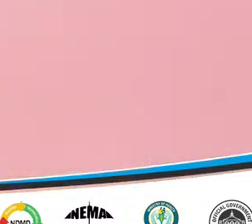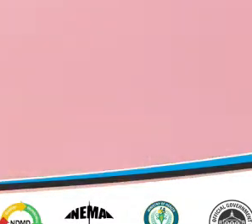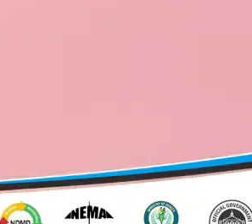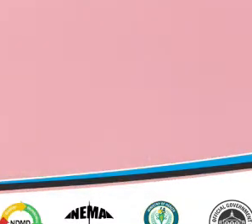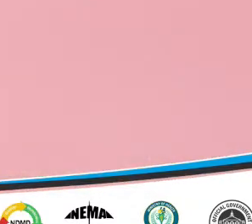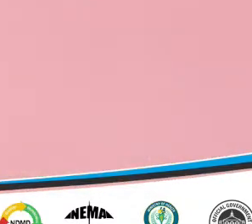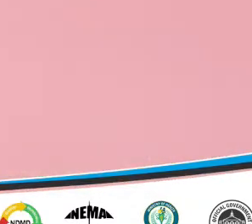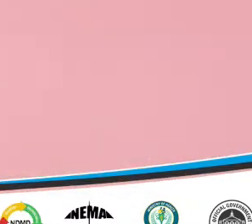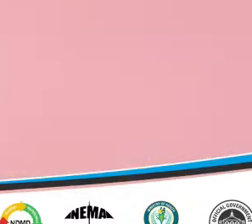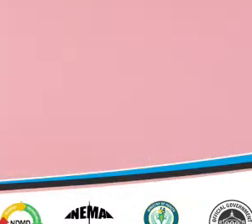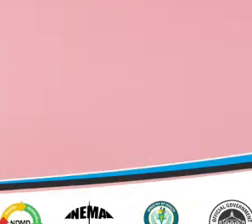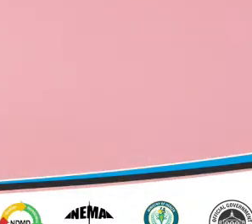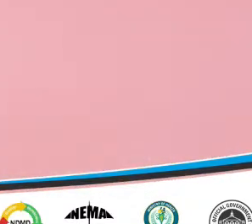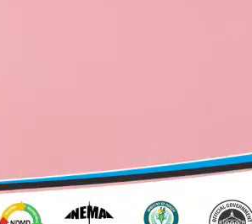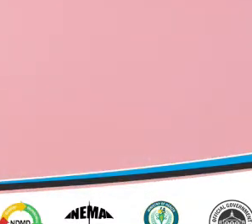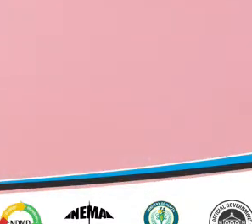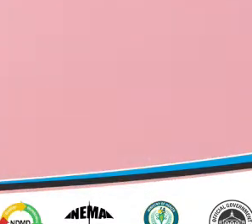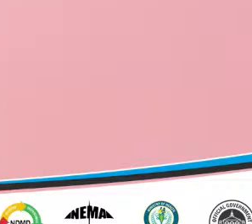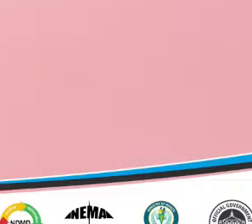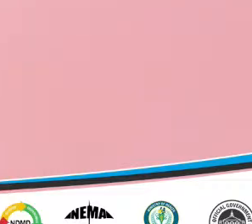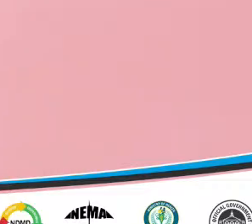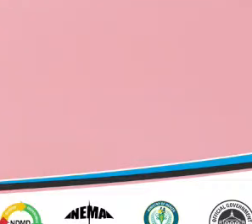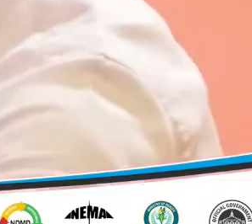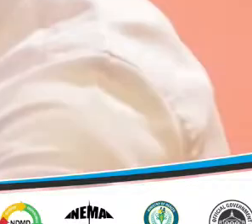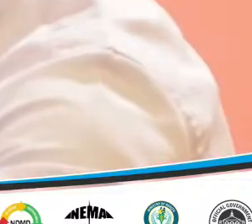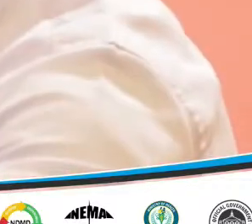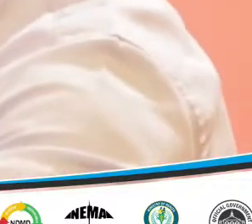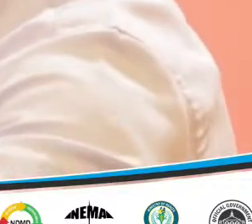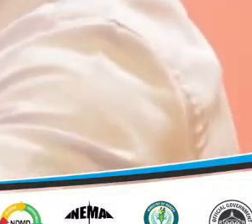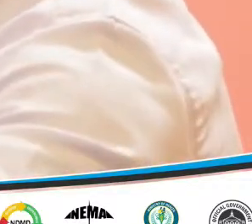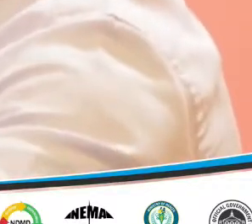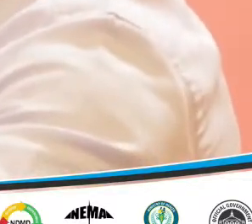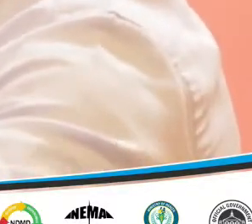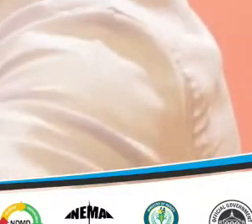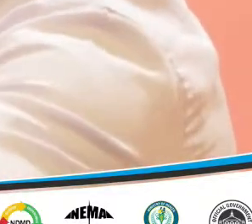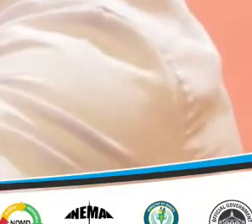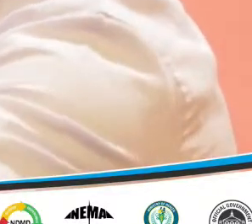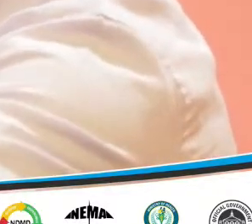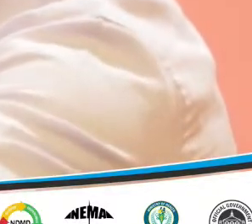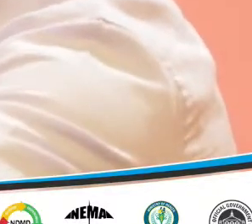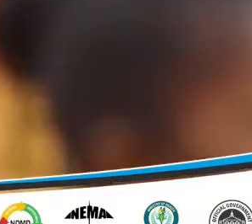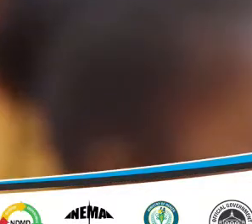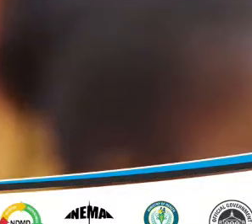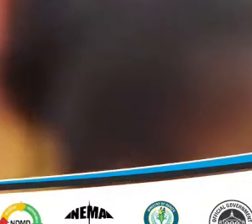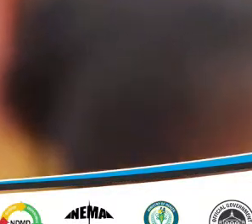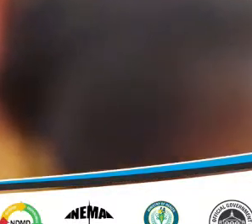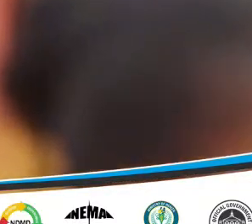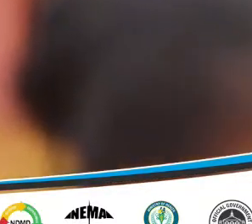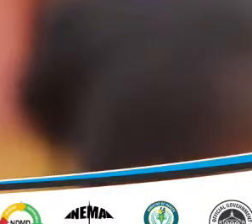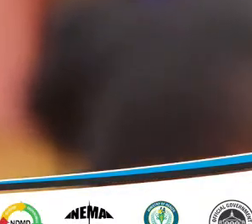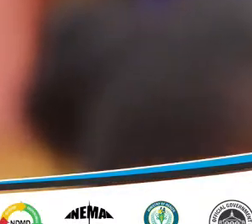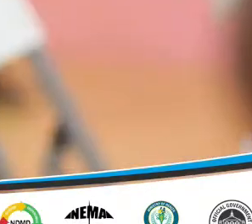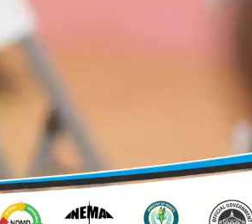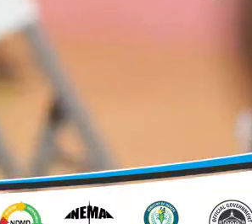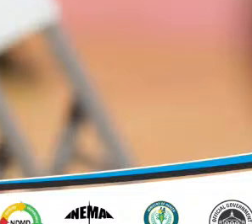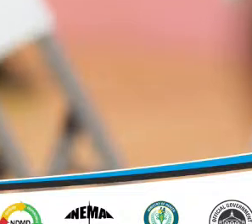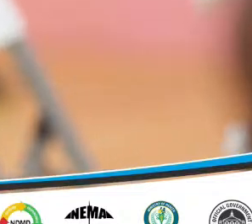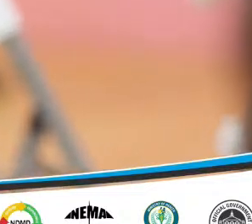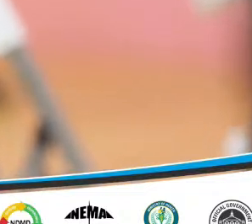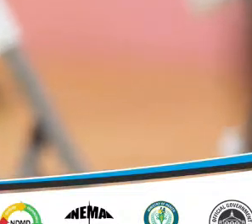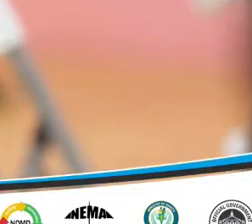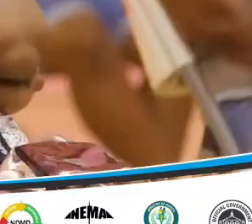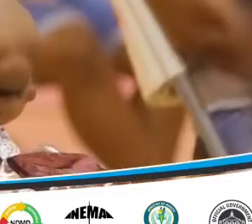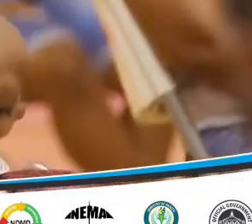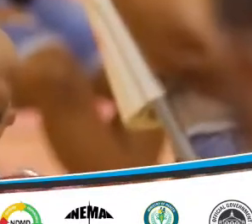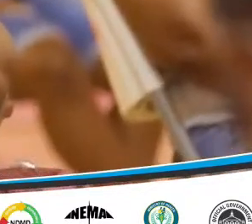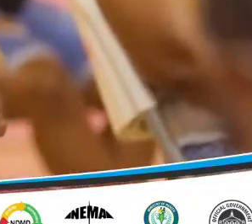Doctor, Dr. Bernicia Nisbet, for participating in this very rich experience for the people